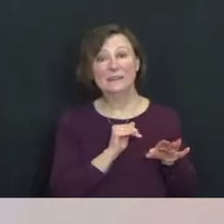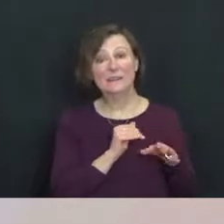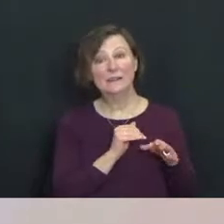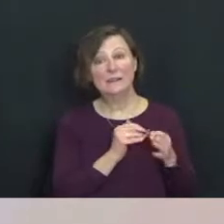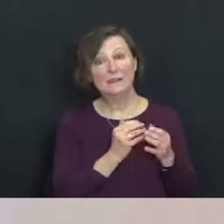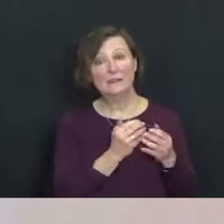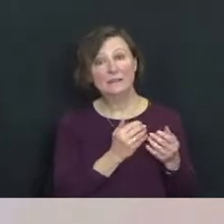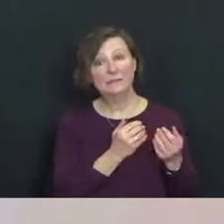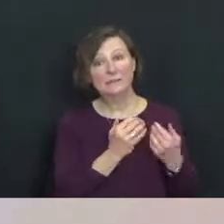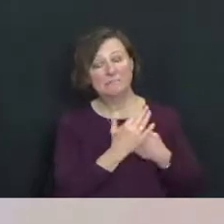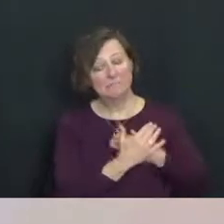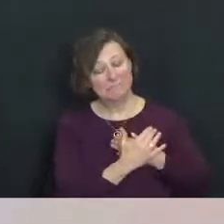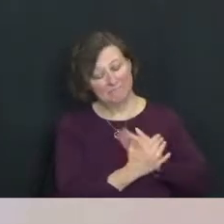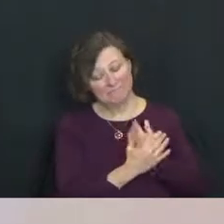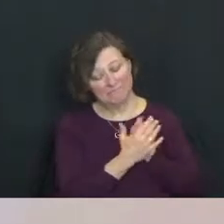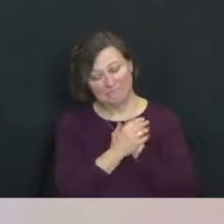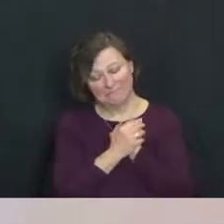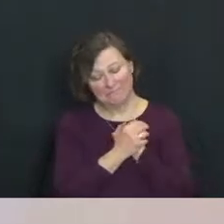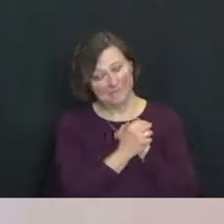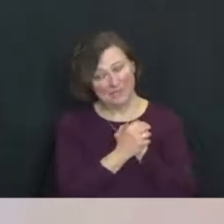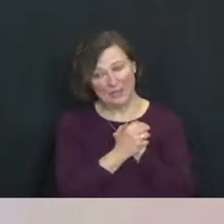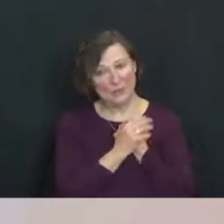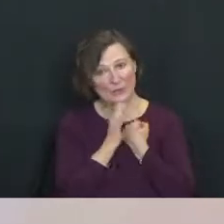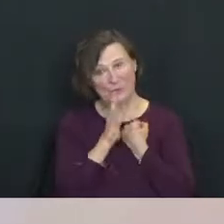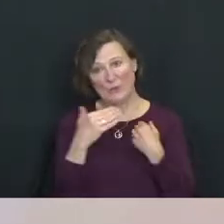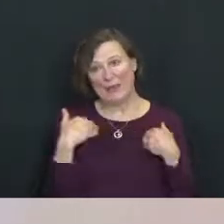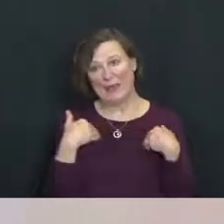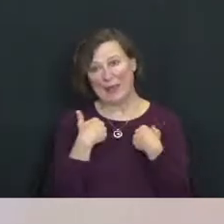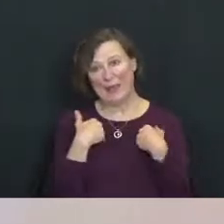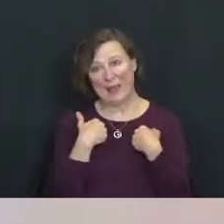caressing your animal friend,